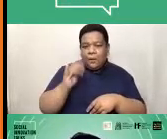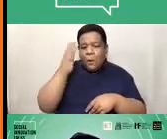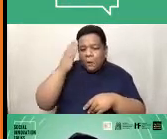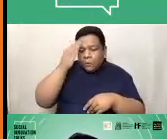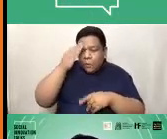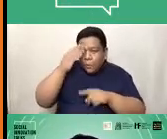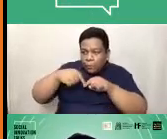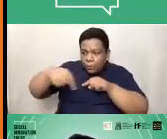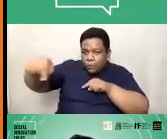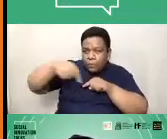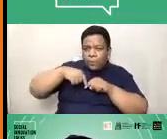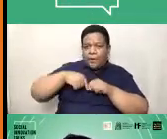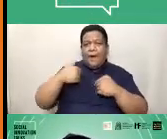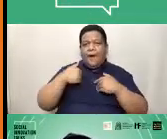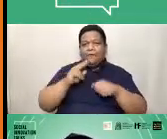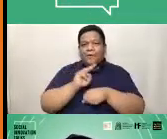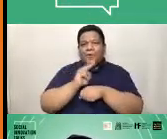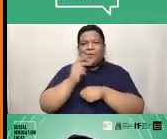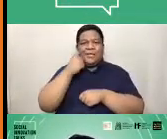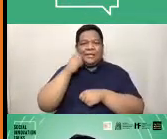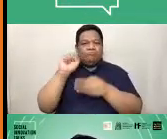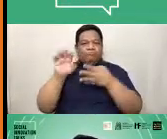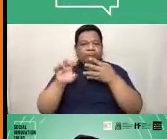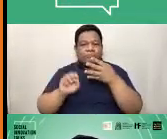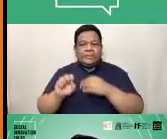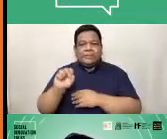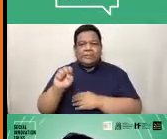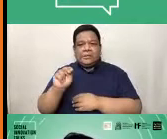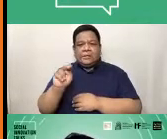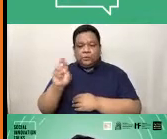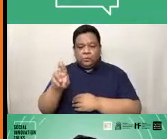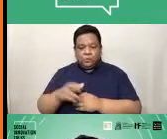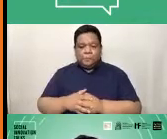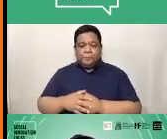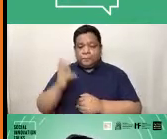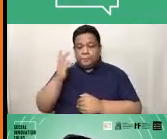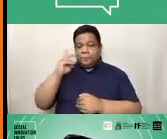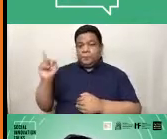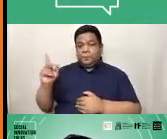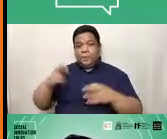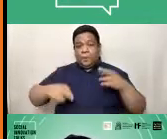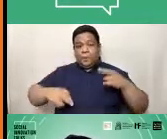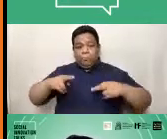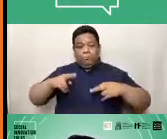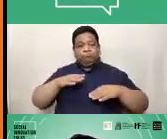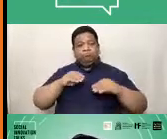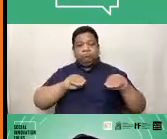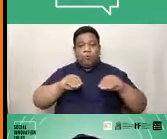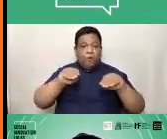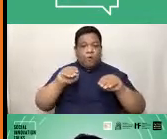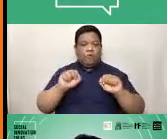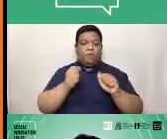eyes. And in application, these would be, for example, automated robots that can move around the factory. This can even be robots that follow a